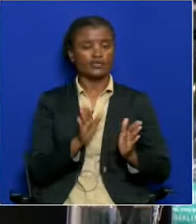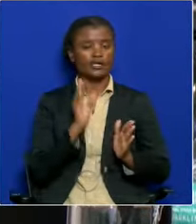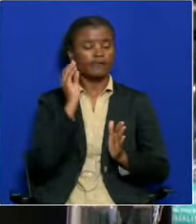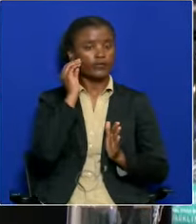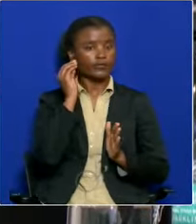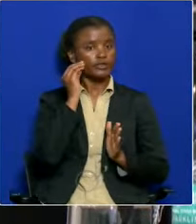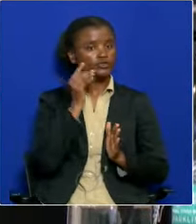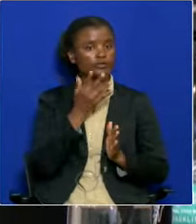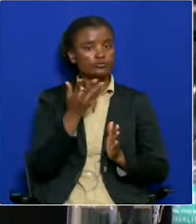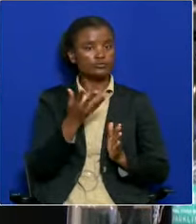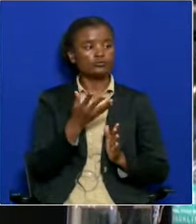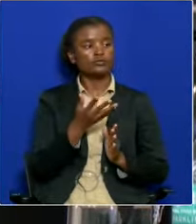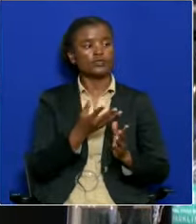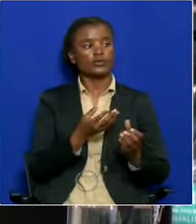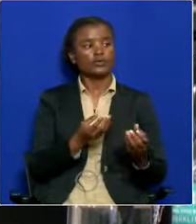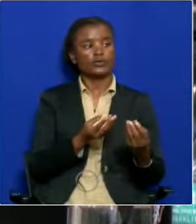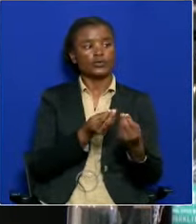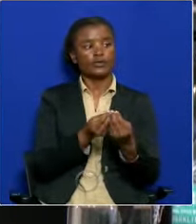Kosi?